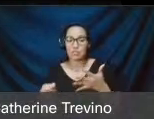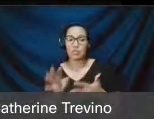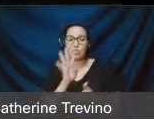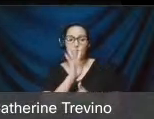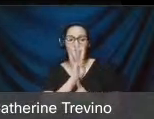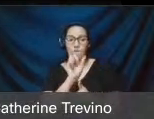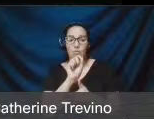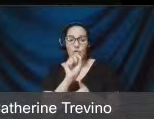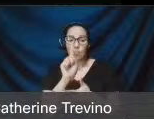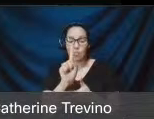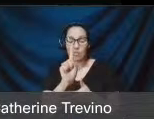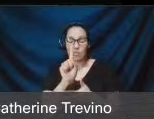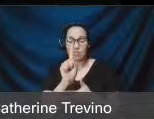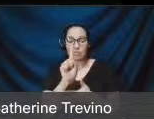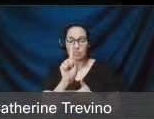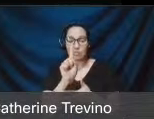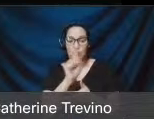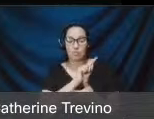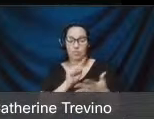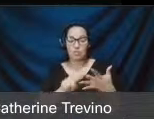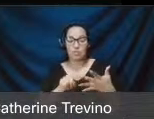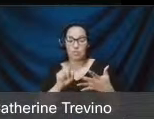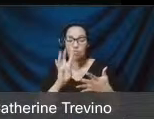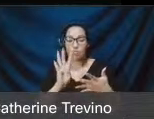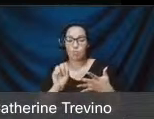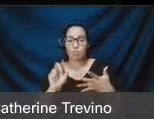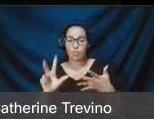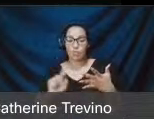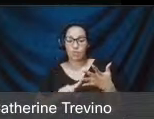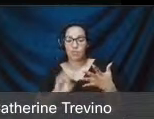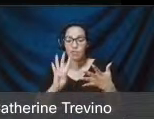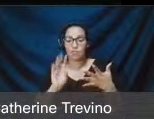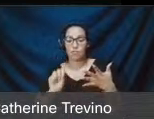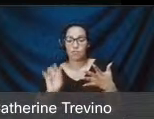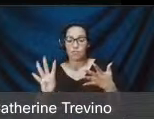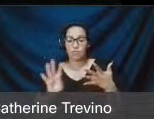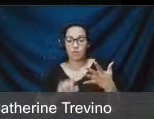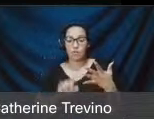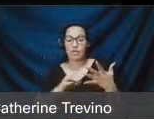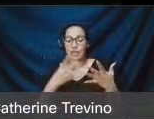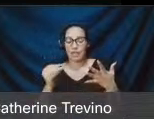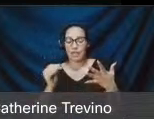4.1, 4.3, 4.4, and